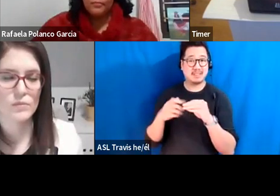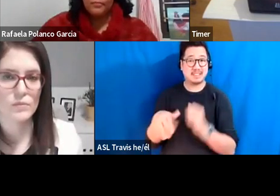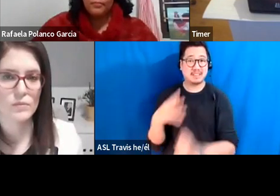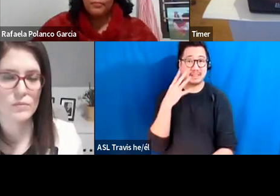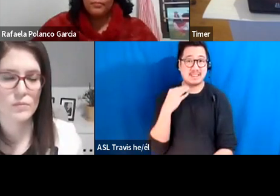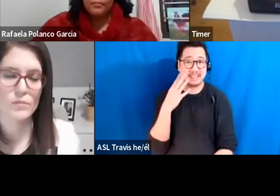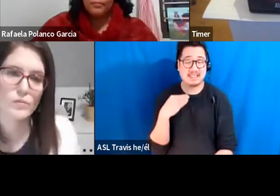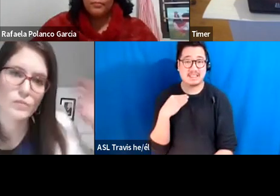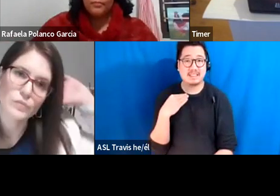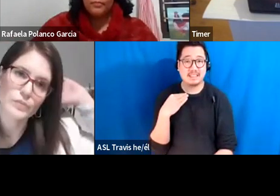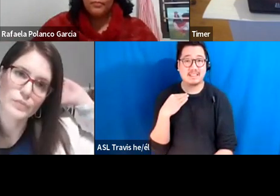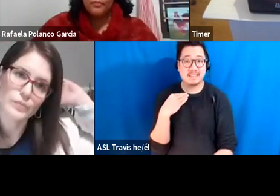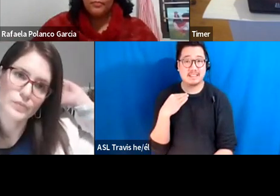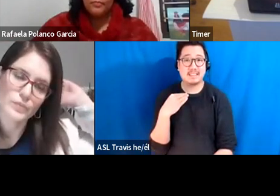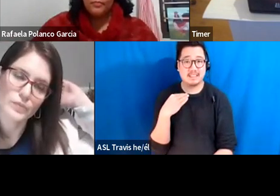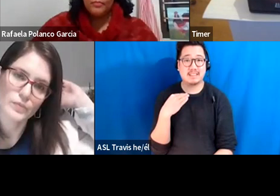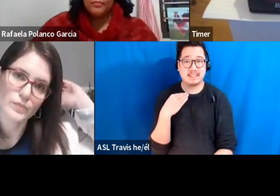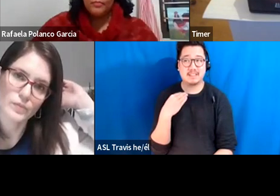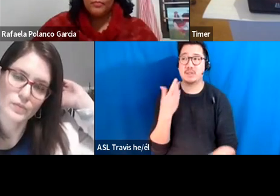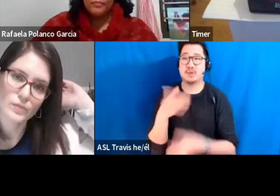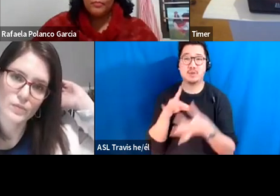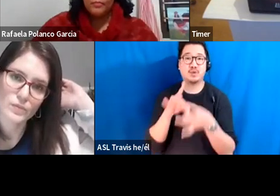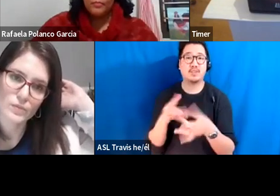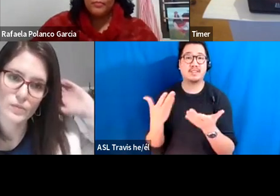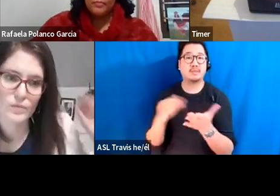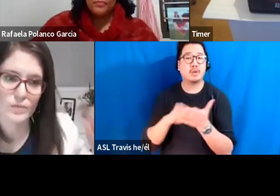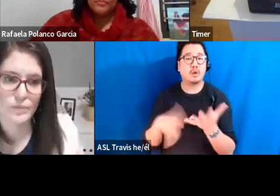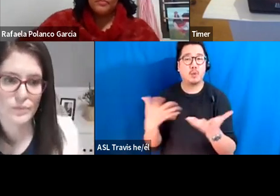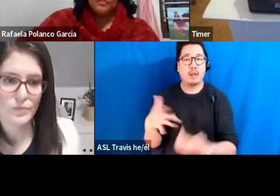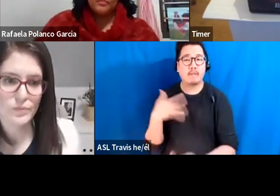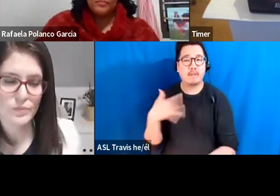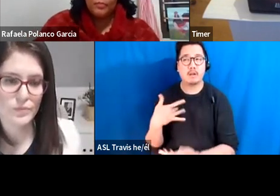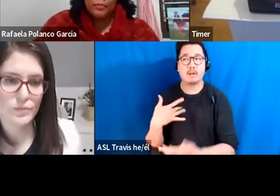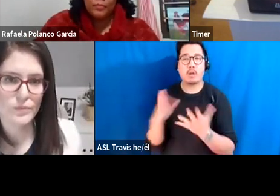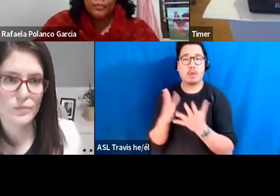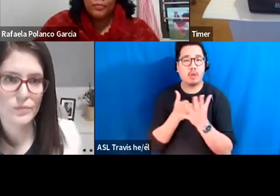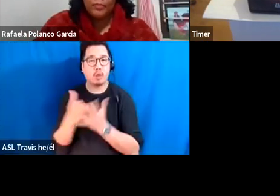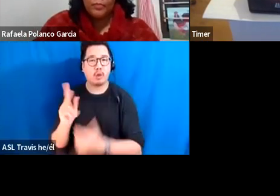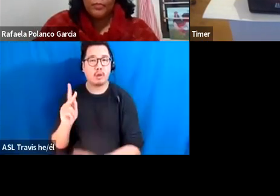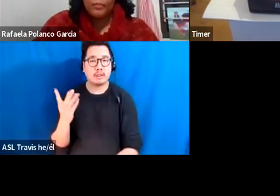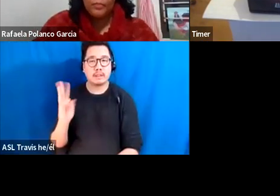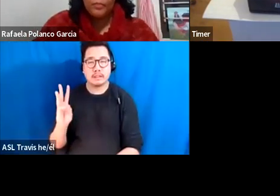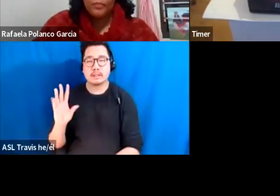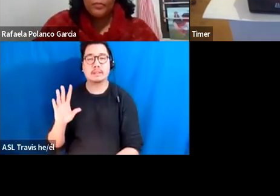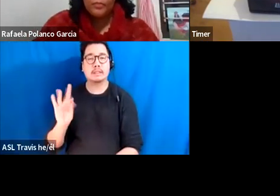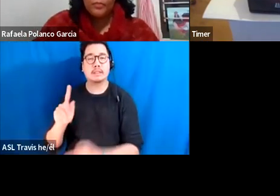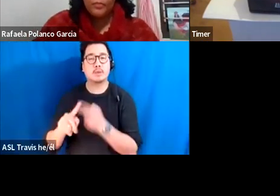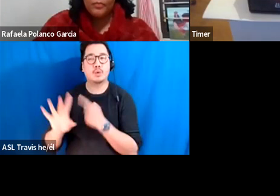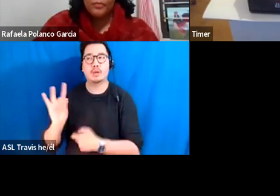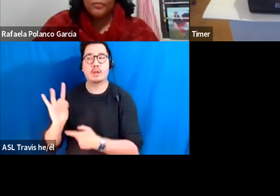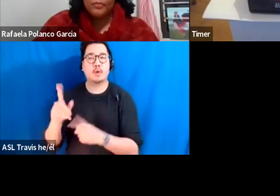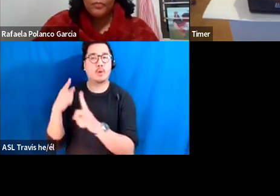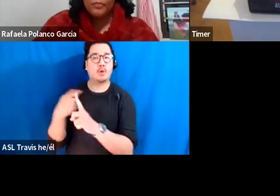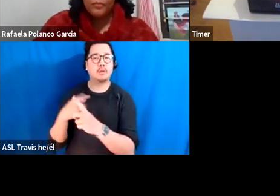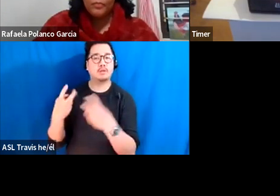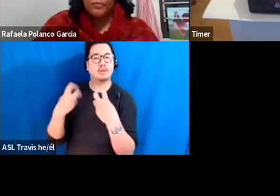that um students are having in some of the k-8s the need for shifting and refocusing for a better